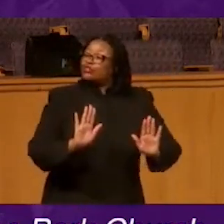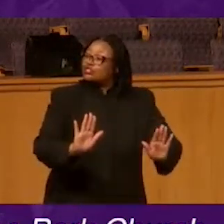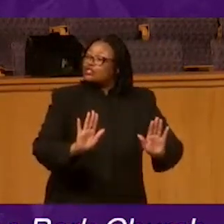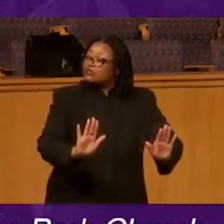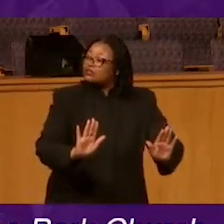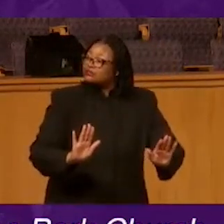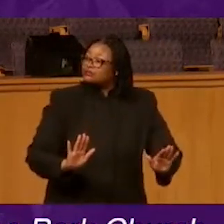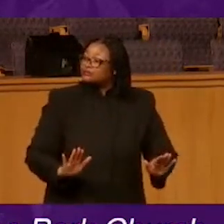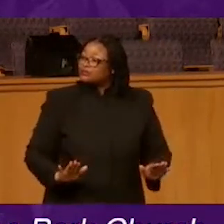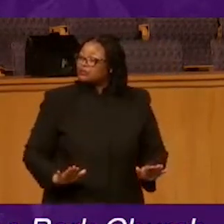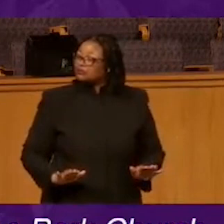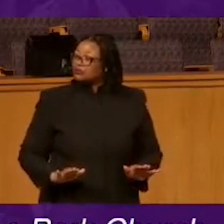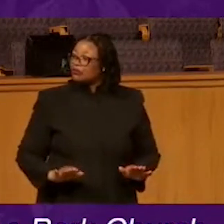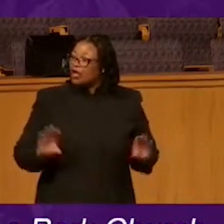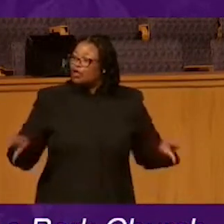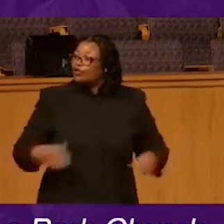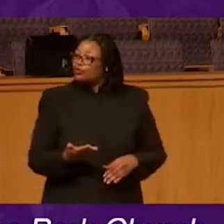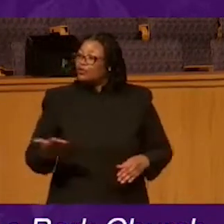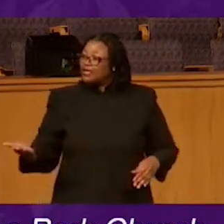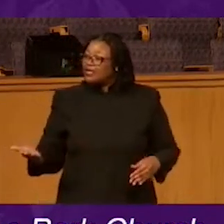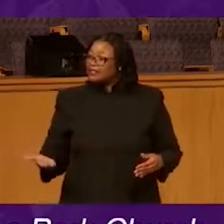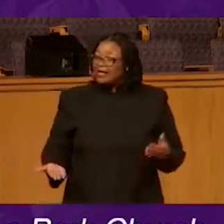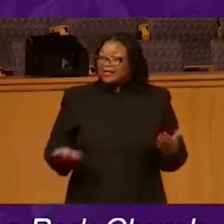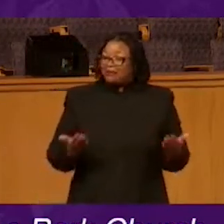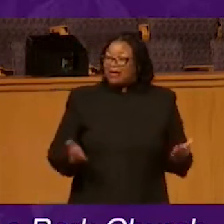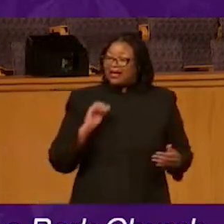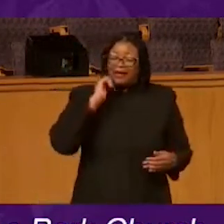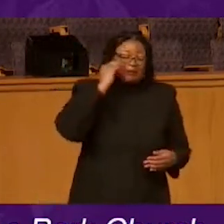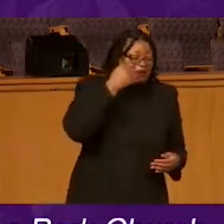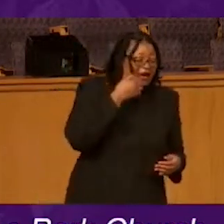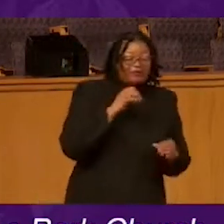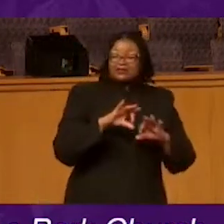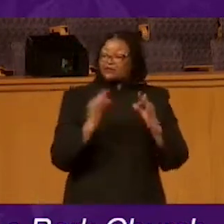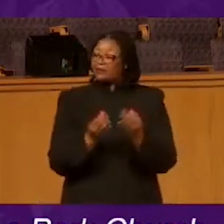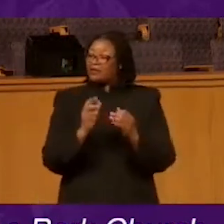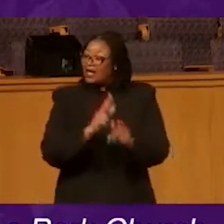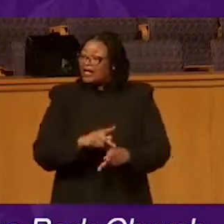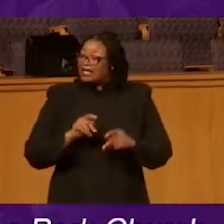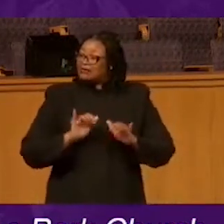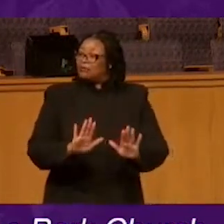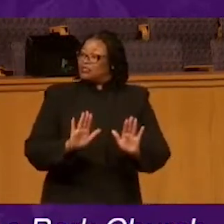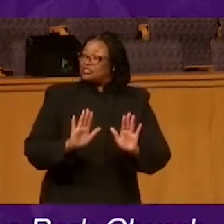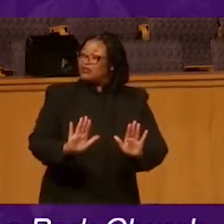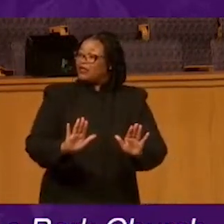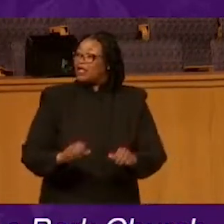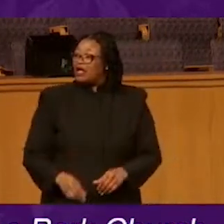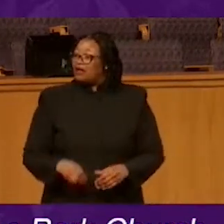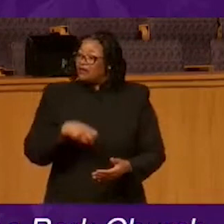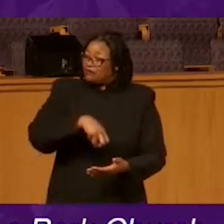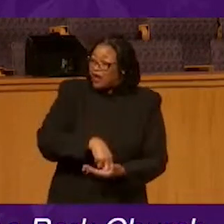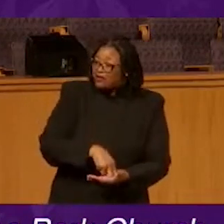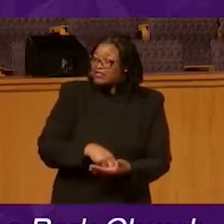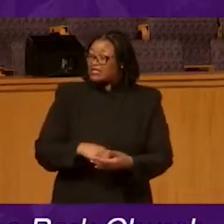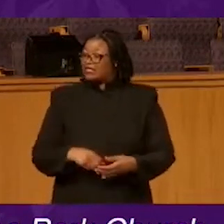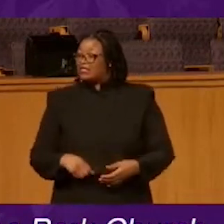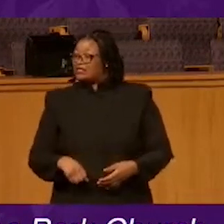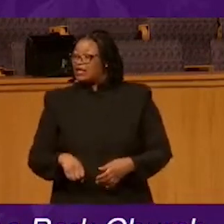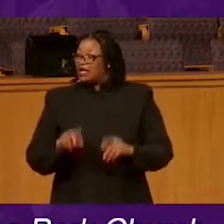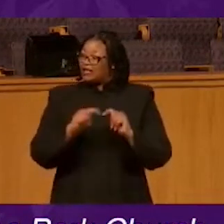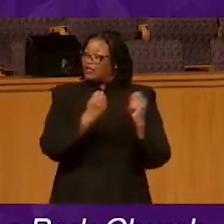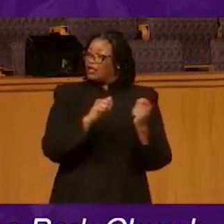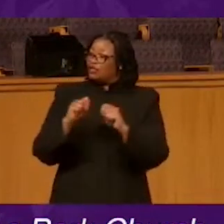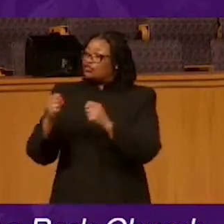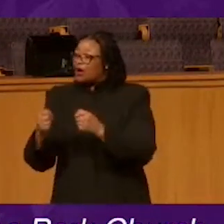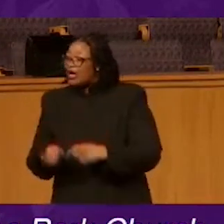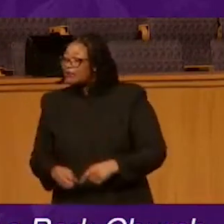of conventional wisdom, doing stuff that might embarrass them, keeps on pushing the buttons of the Pharisees and Sadducees and scribes, keeps